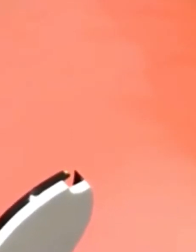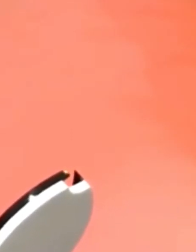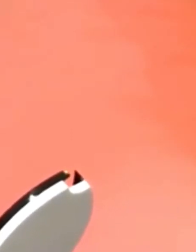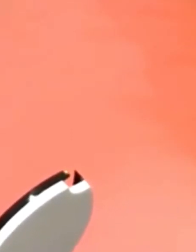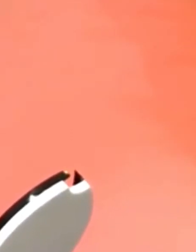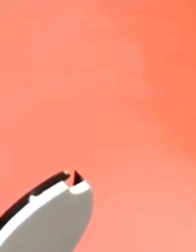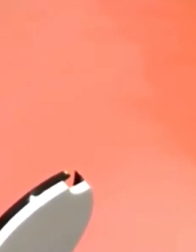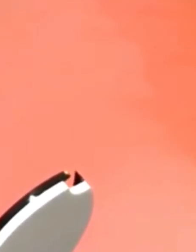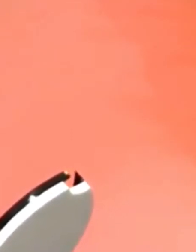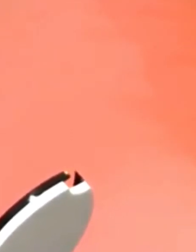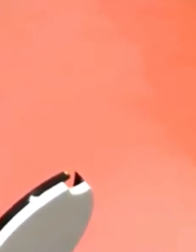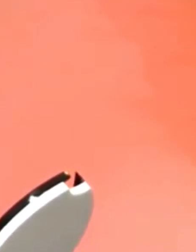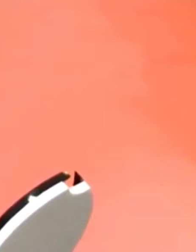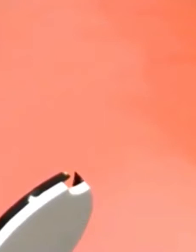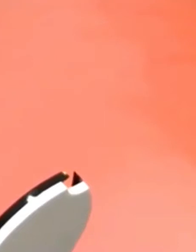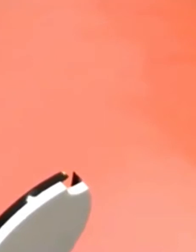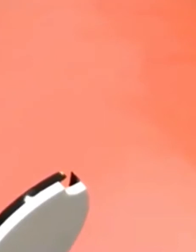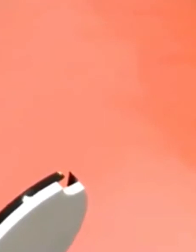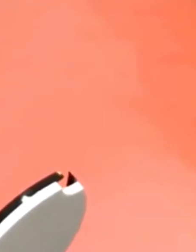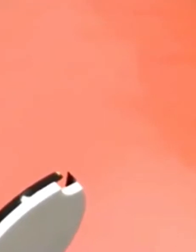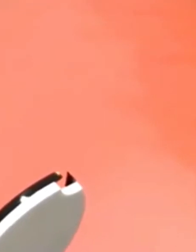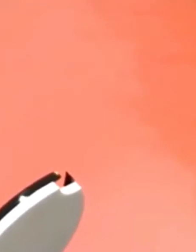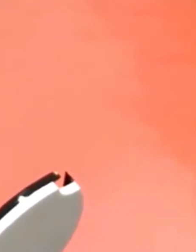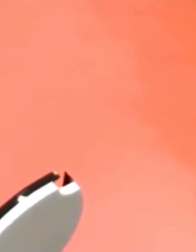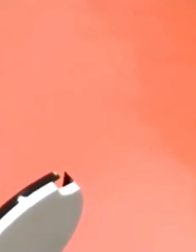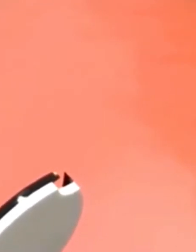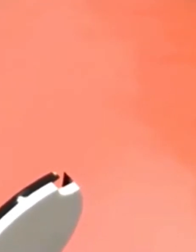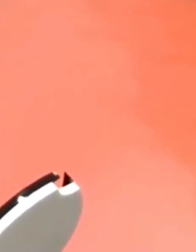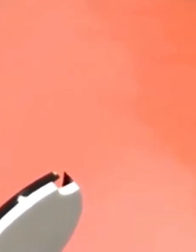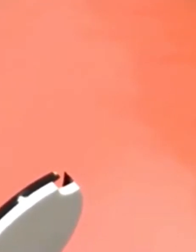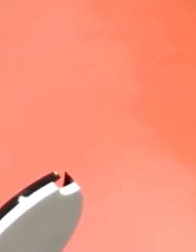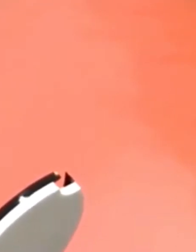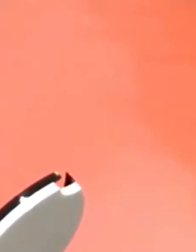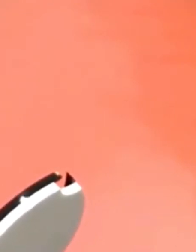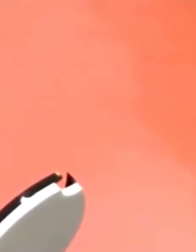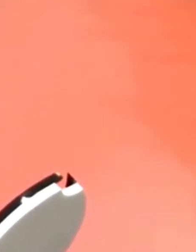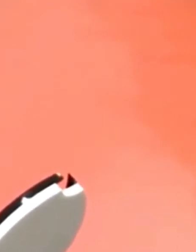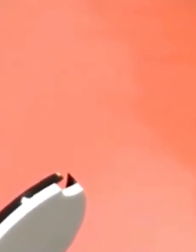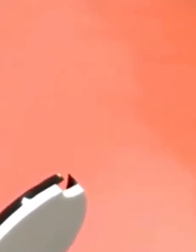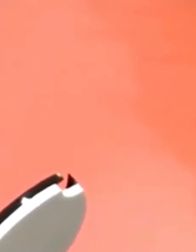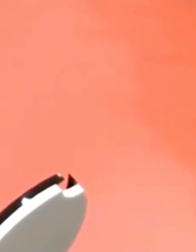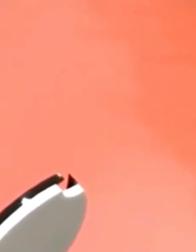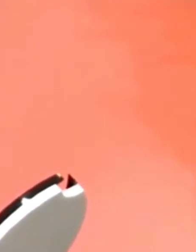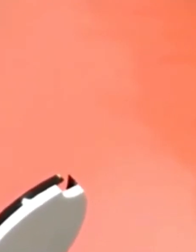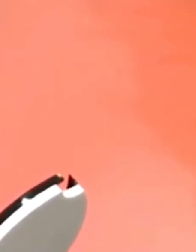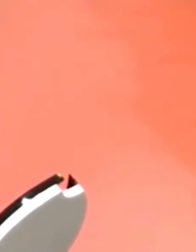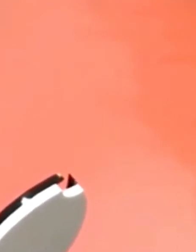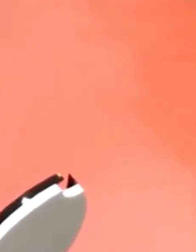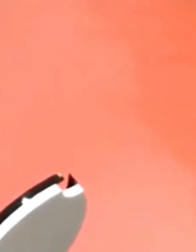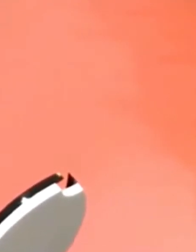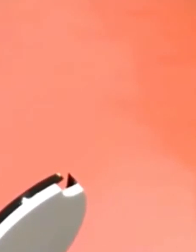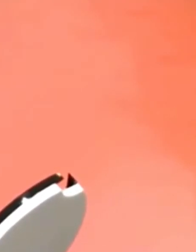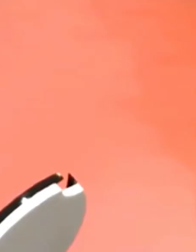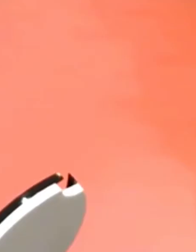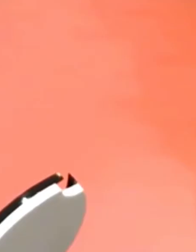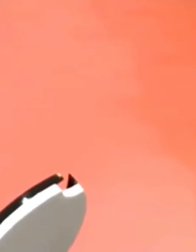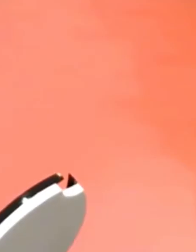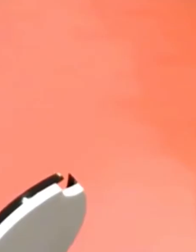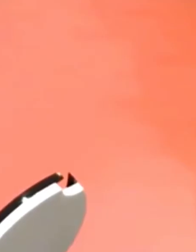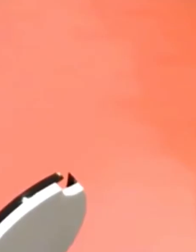that sport. With my work colleagues at Spring Memorial School who have supported me as we tried to get the